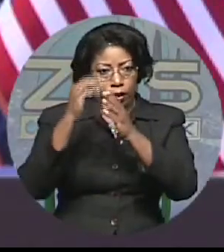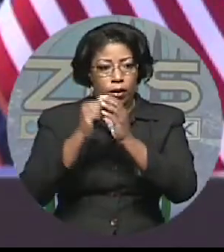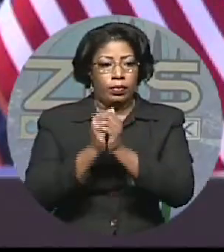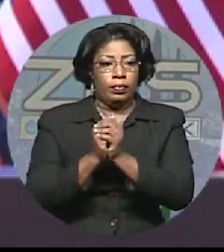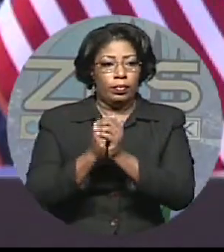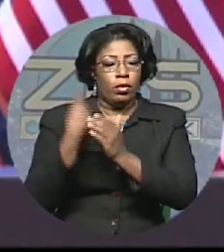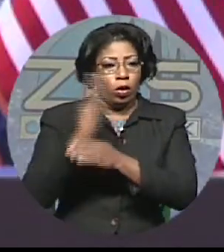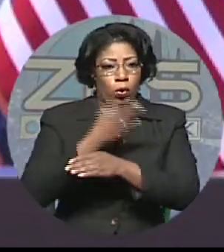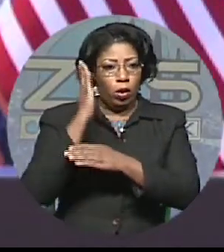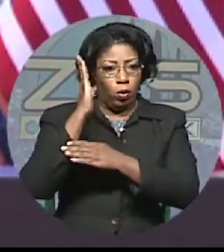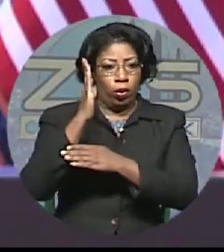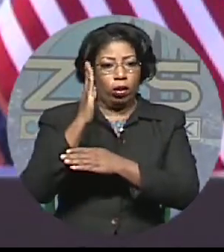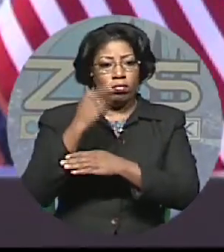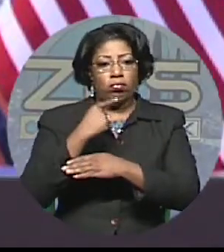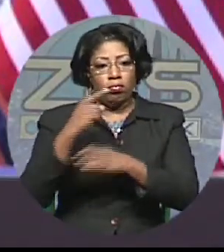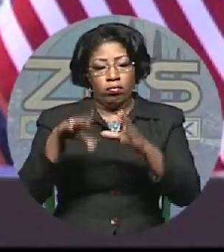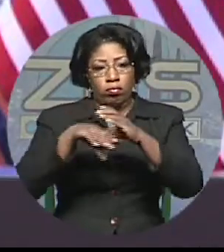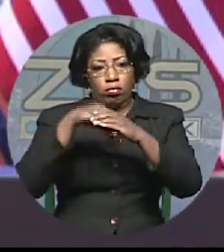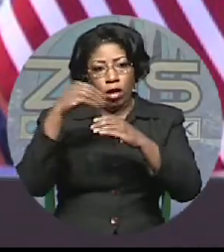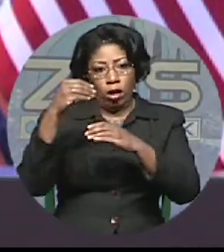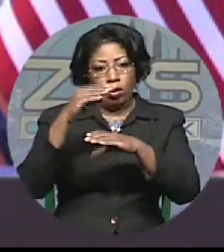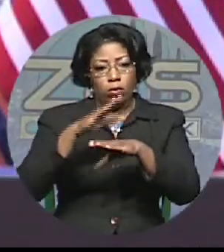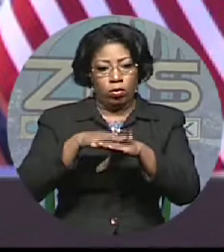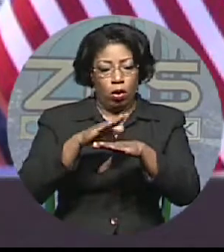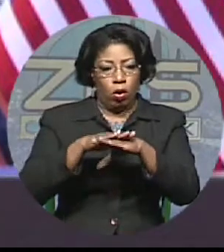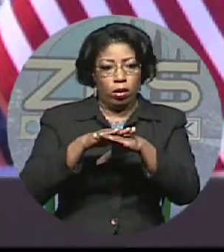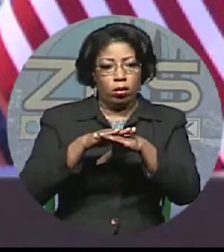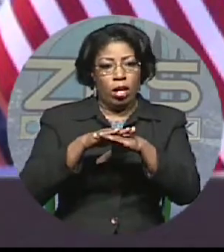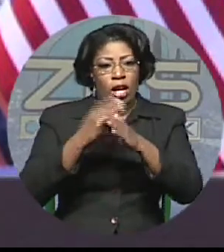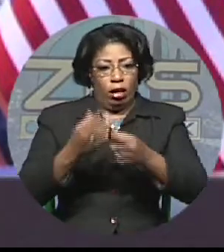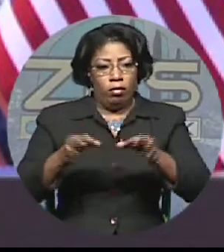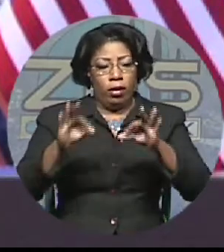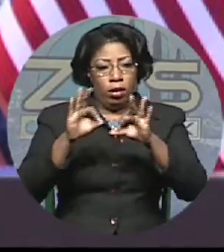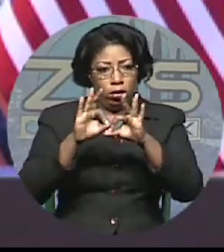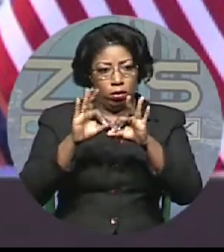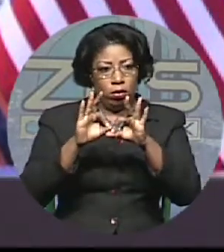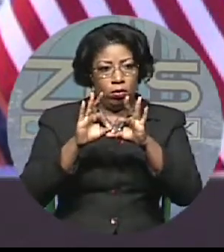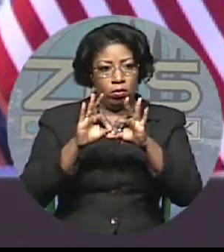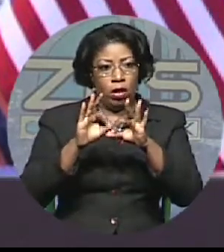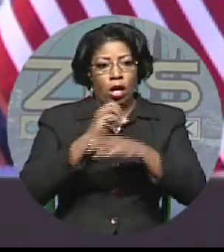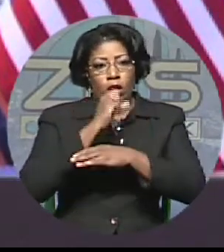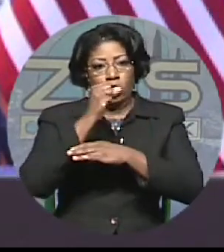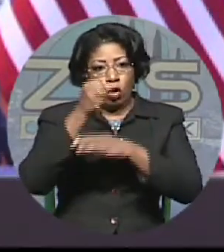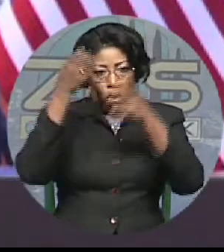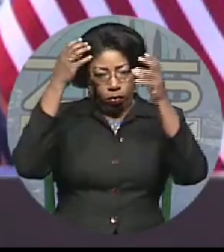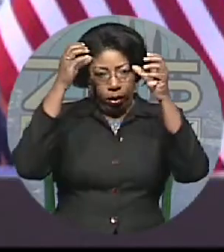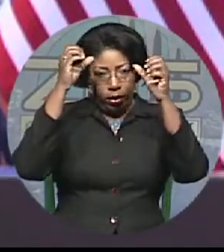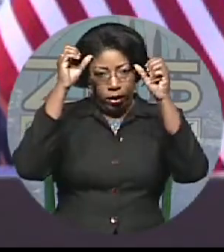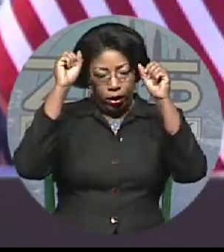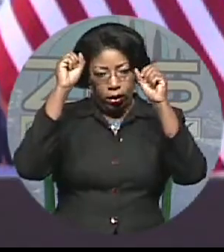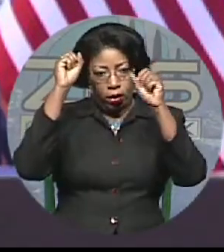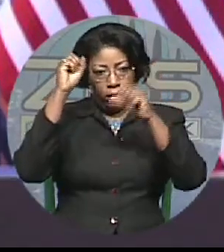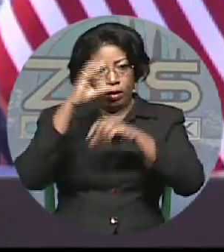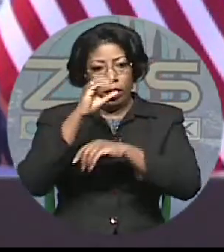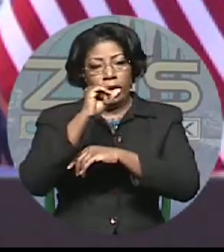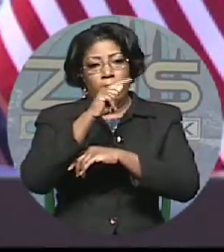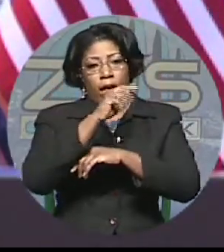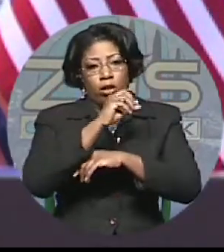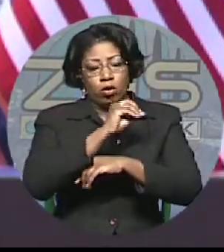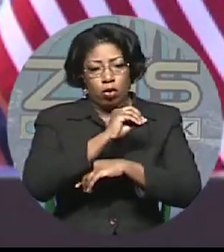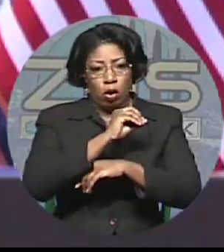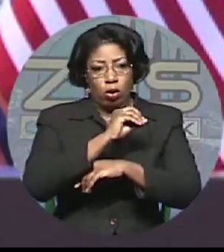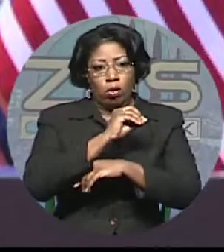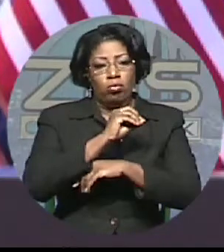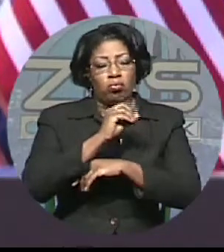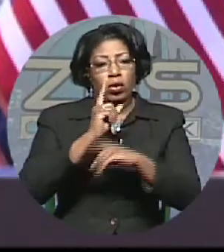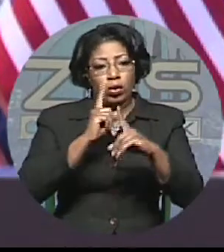We will continue to speak out on behalf of universal values that we think are important. I'm sure President Castro will continue to speak out on the